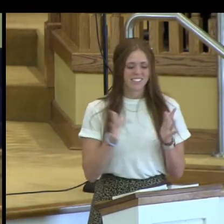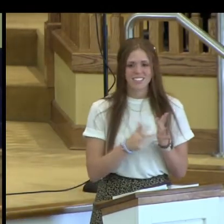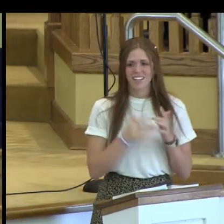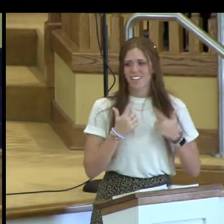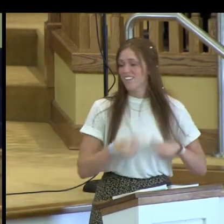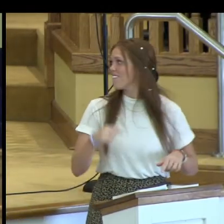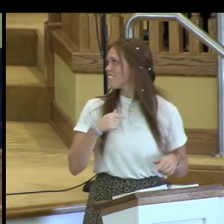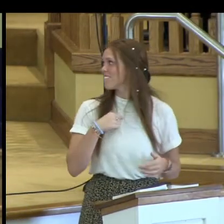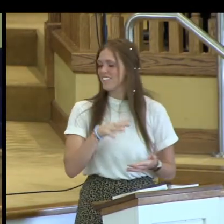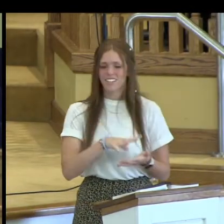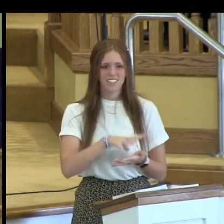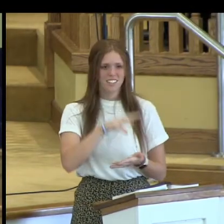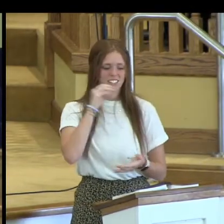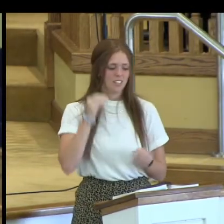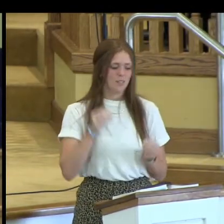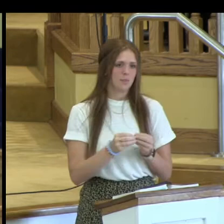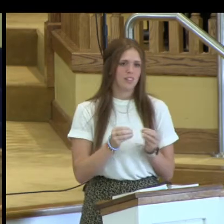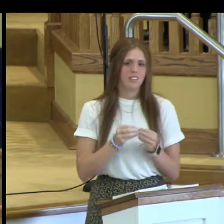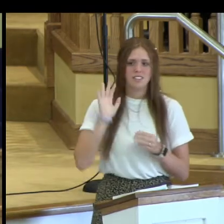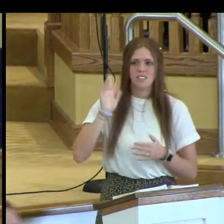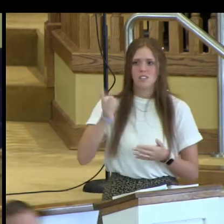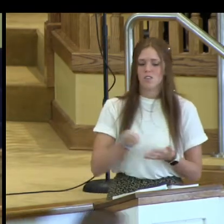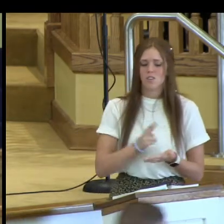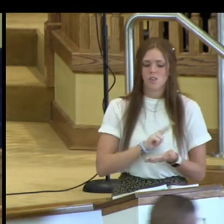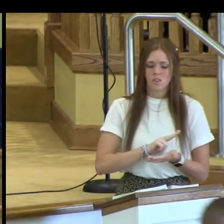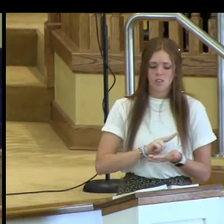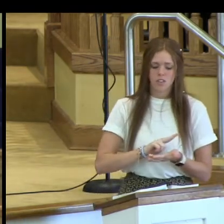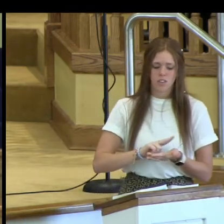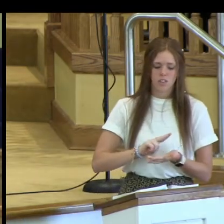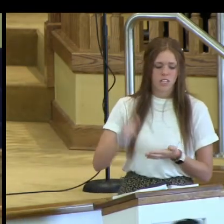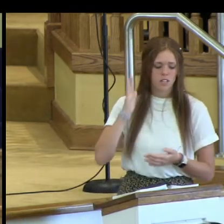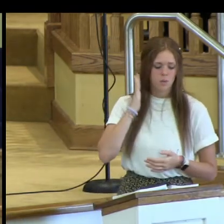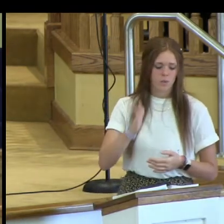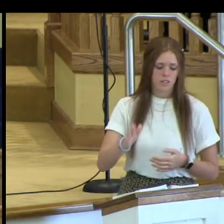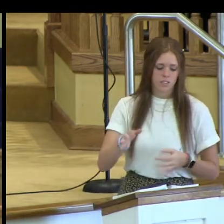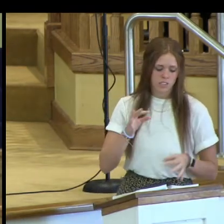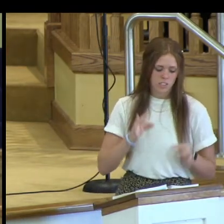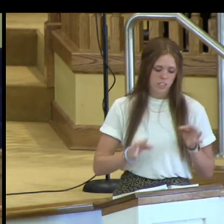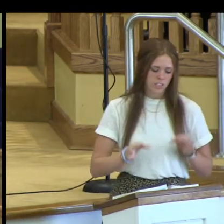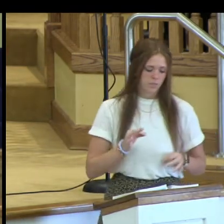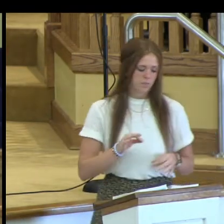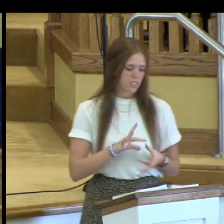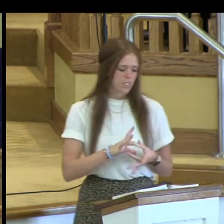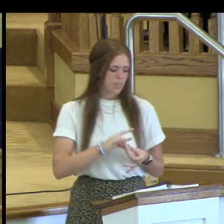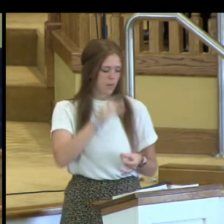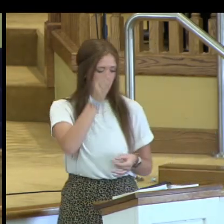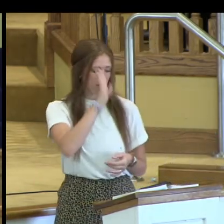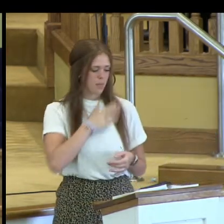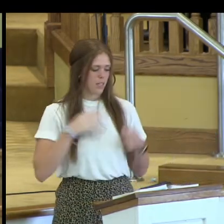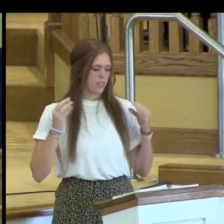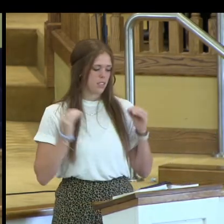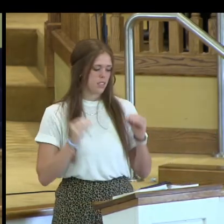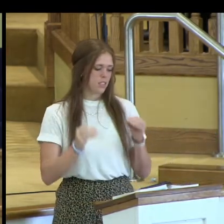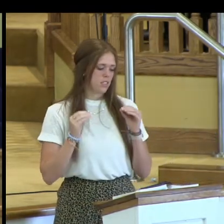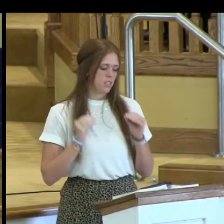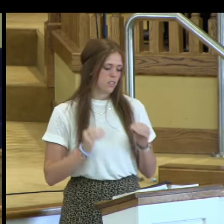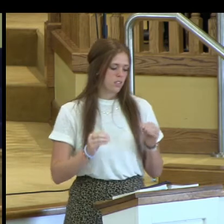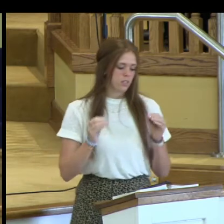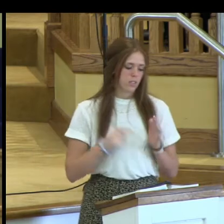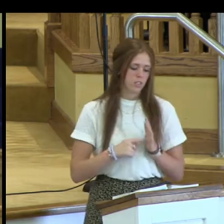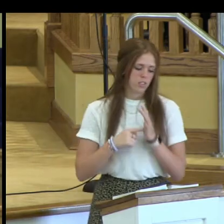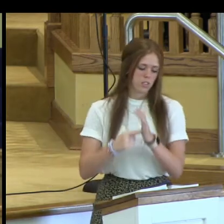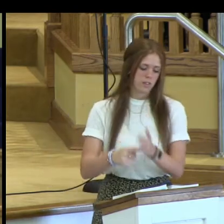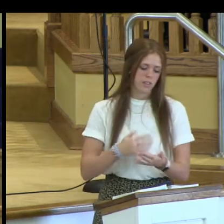his holy will discern. Spirit of God, my teacher be, showing